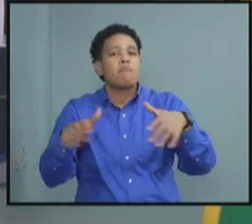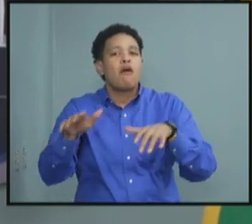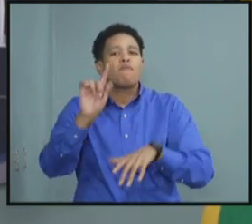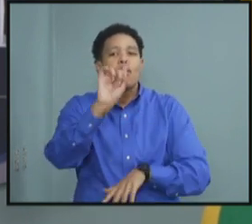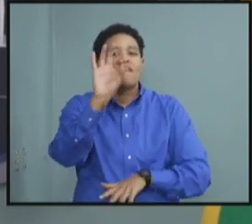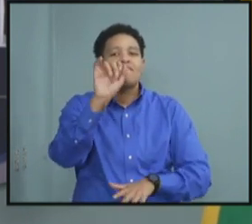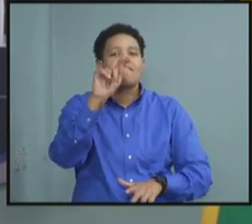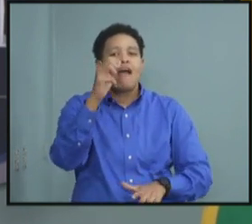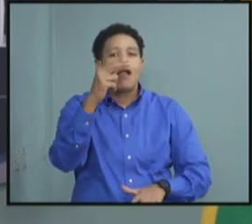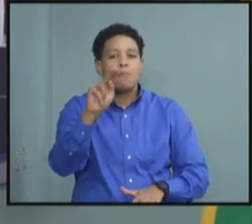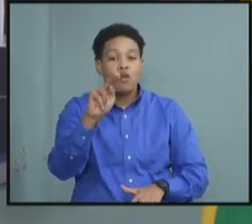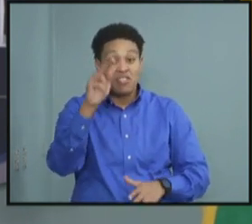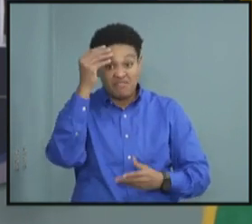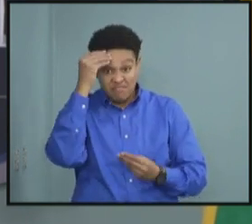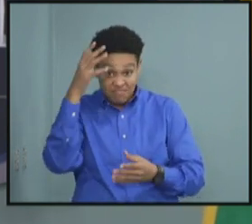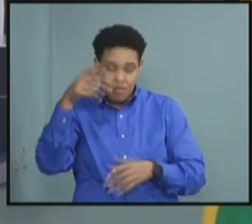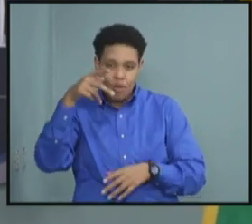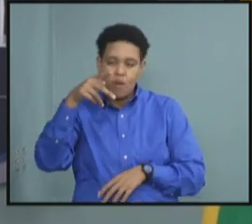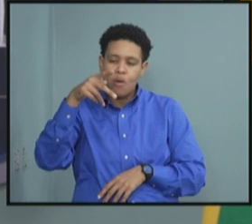to the Port Authority.